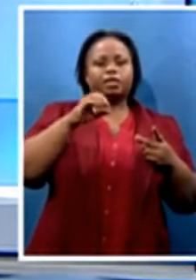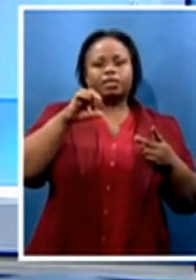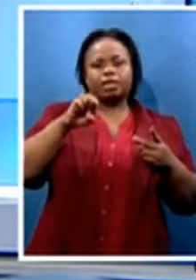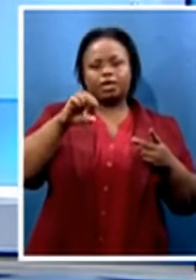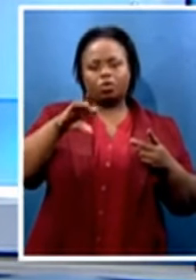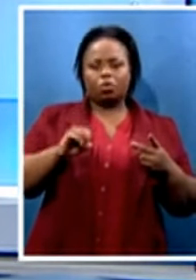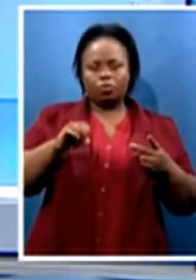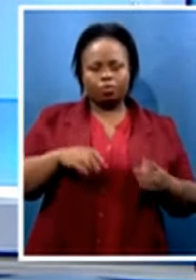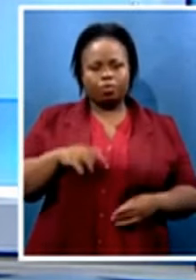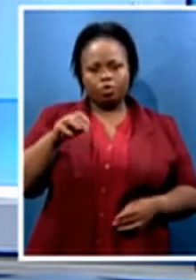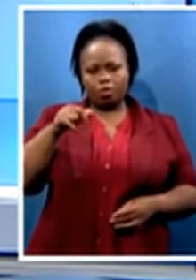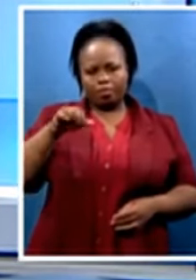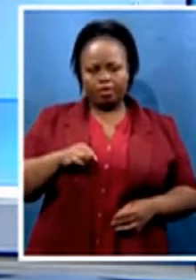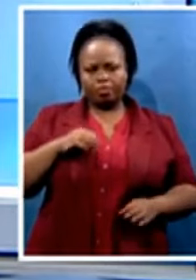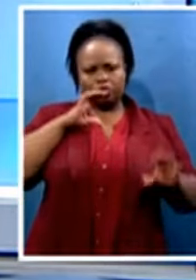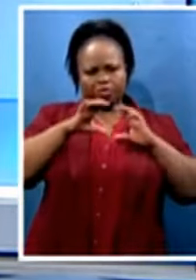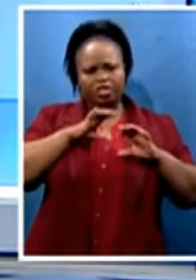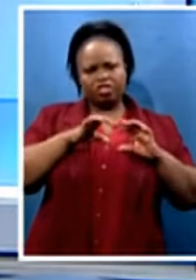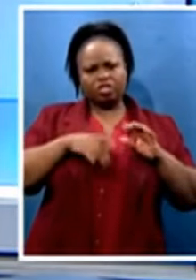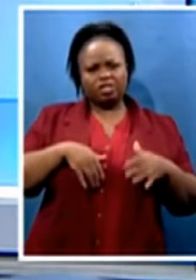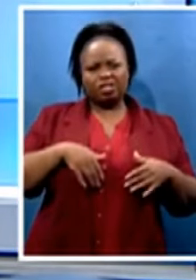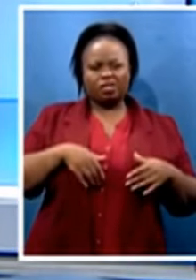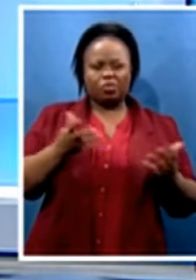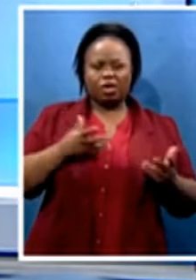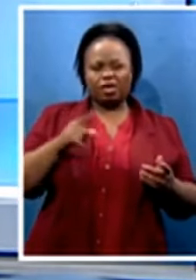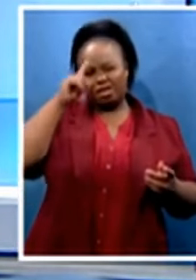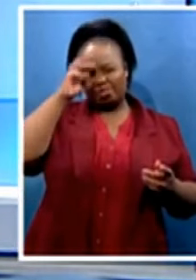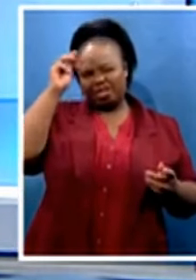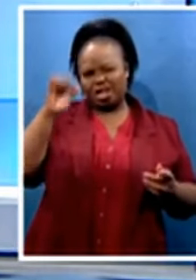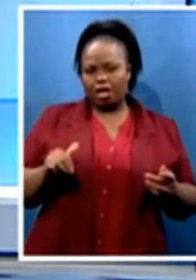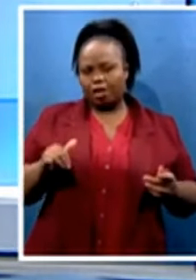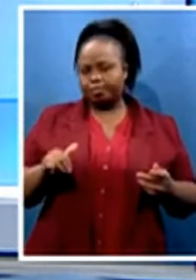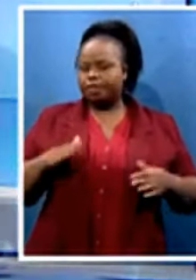Mandela Foundation via Zoom. A very good morning to you, Neo. Thank you so much for joining us. Welcome to the agenda.